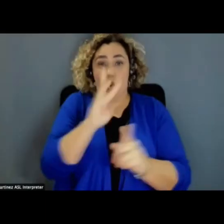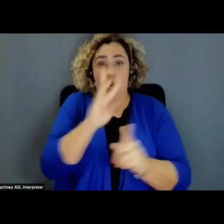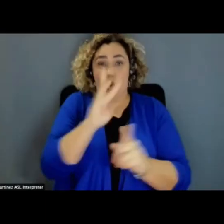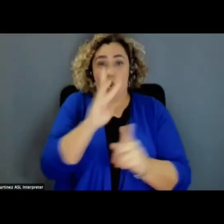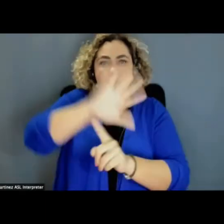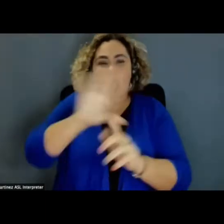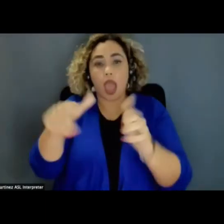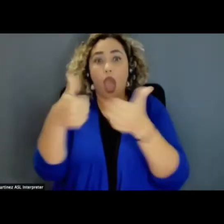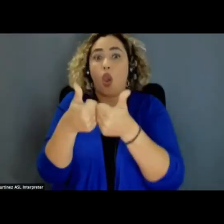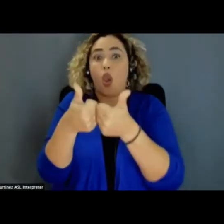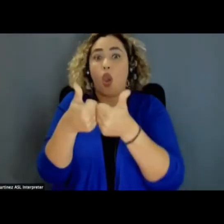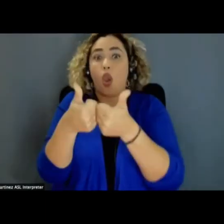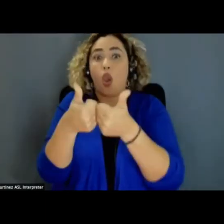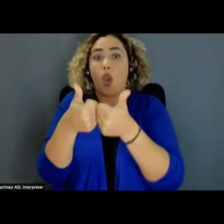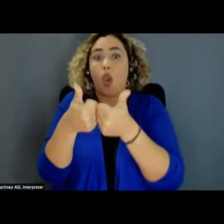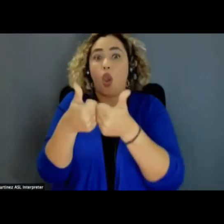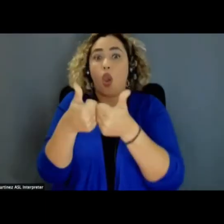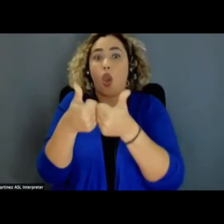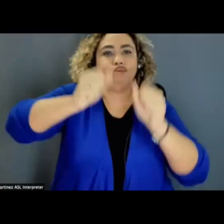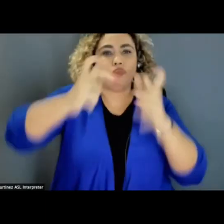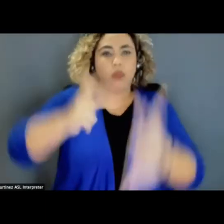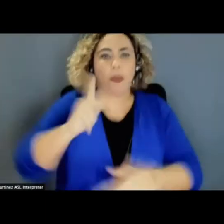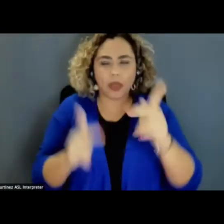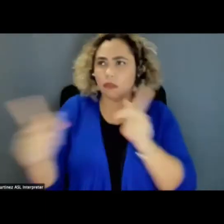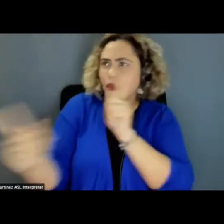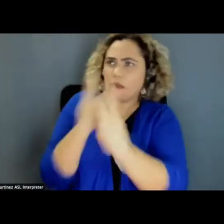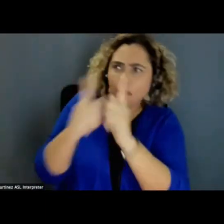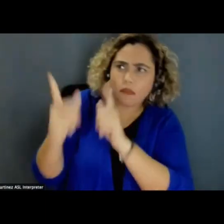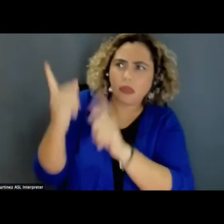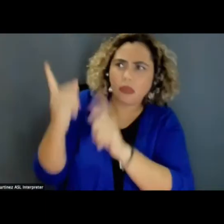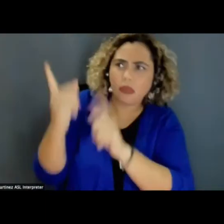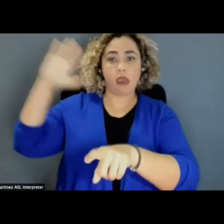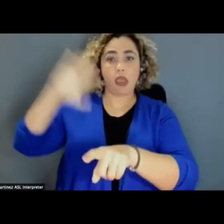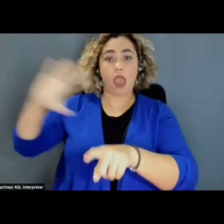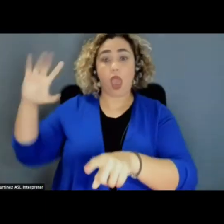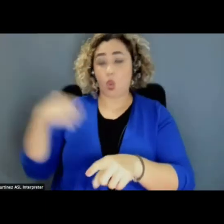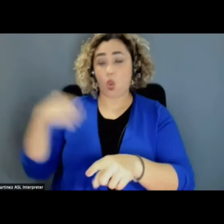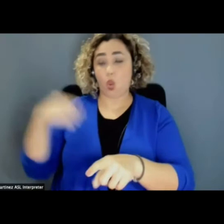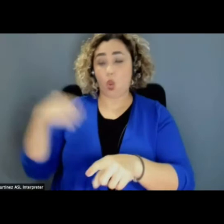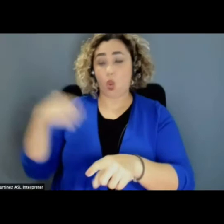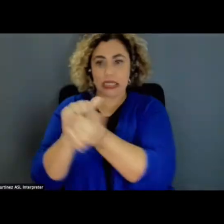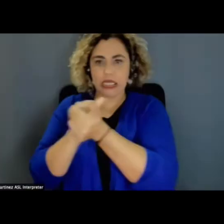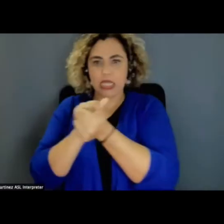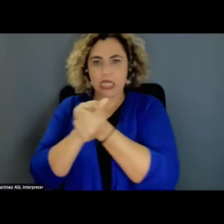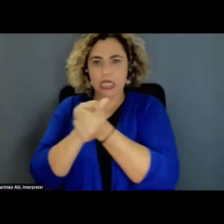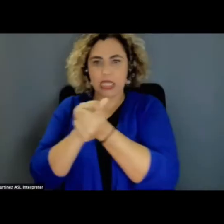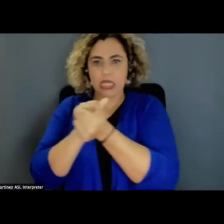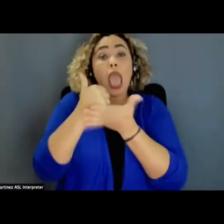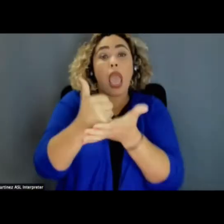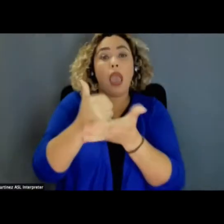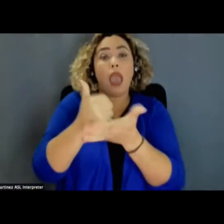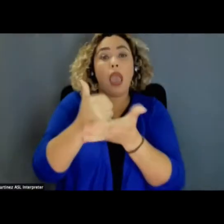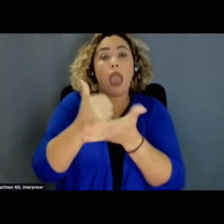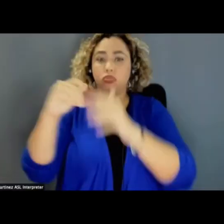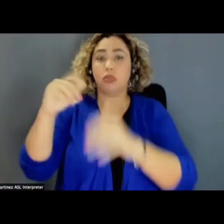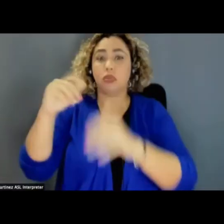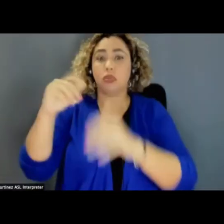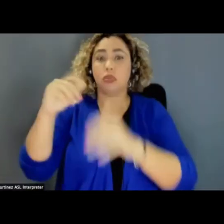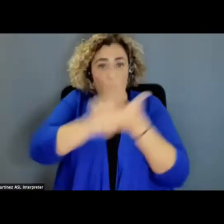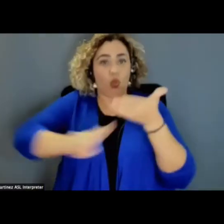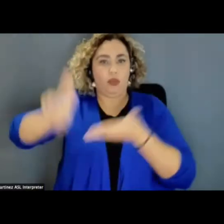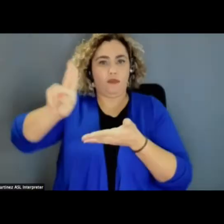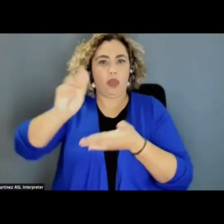encounter European colonists. And we honor the enslaved who assisted with the creation of this university. We